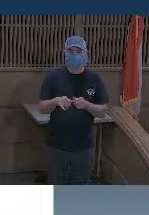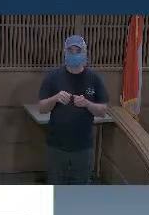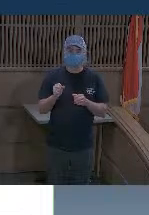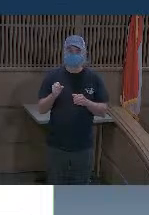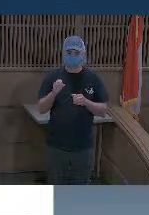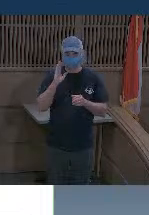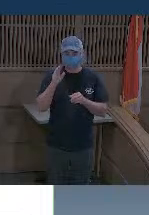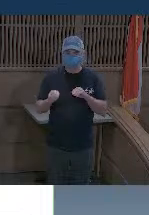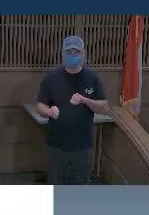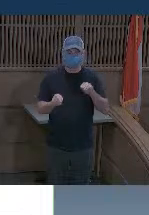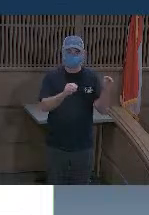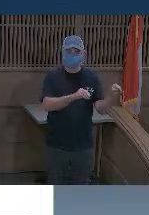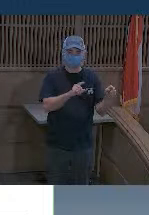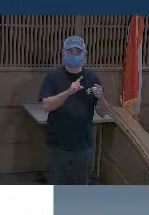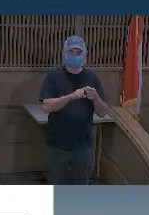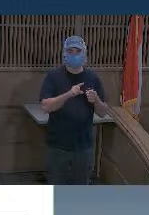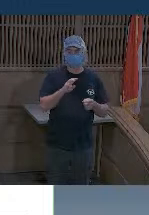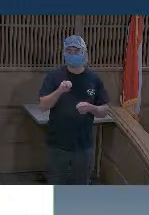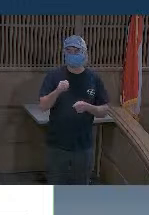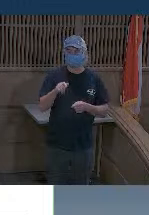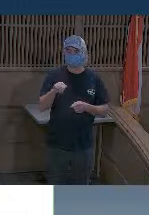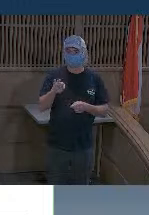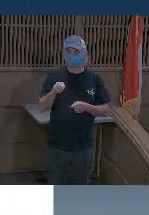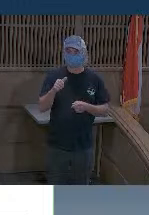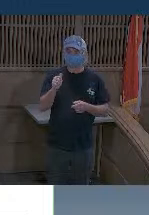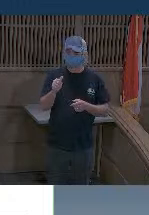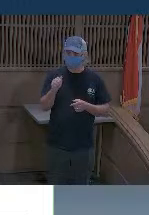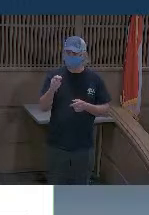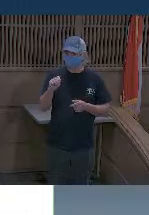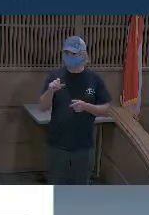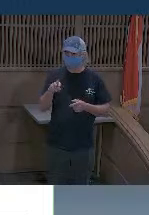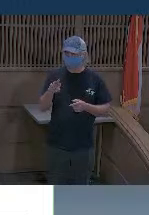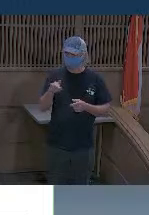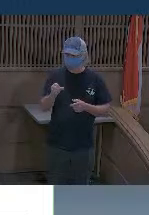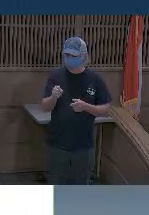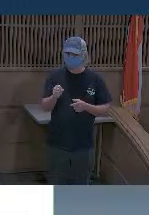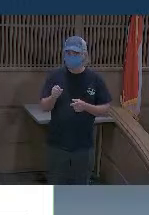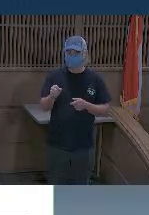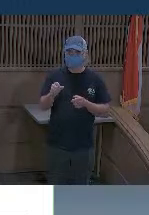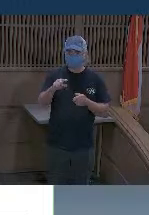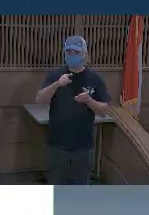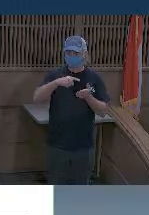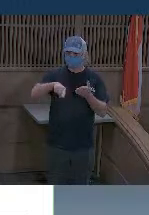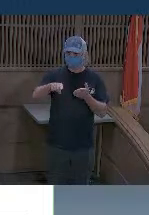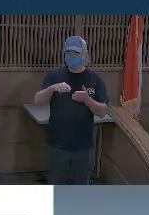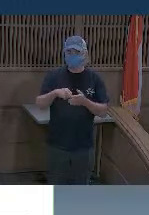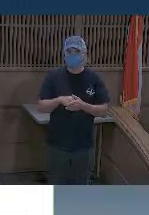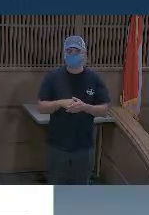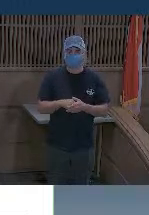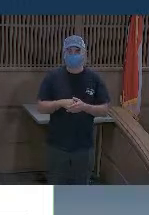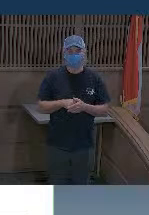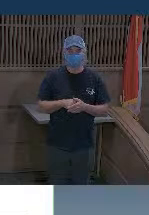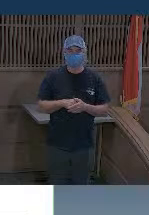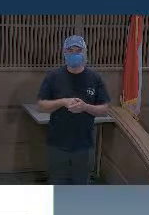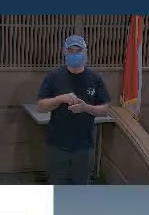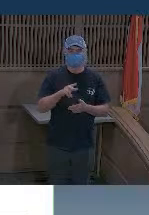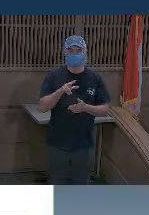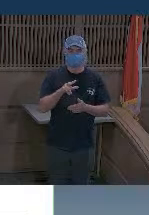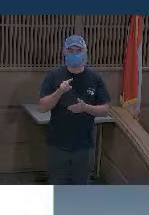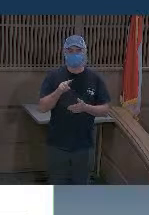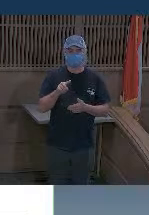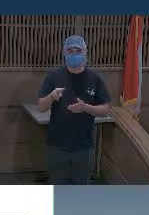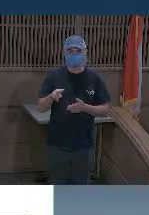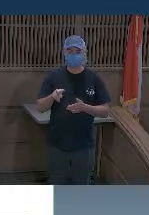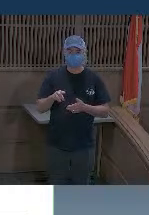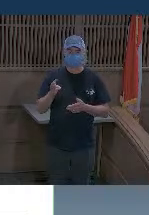you're eligible for your booster shot and needing to get that Pfizer, you can call 229-312-MyMD. For the